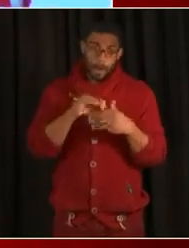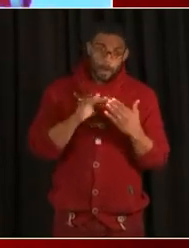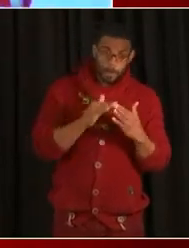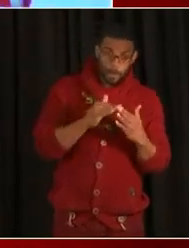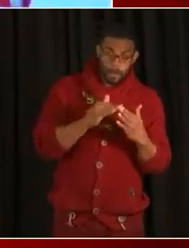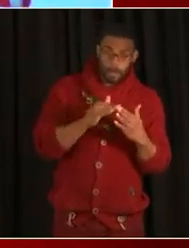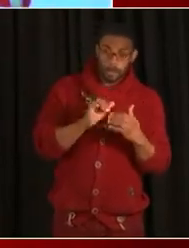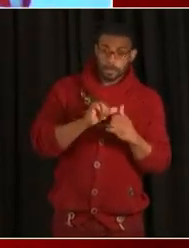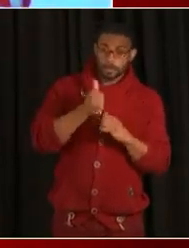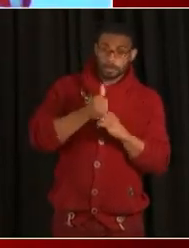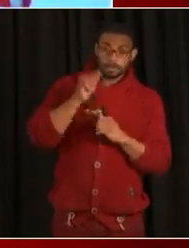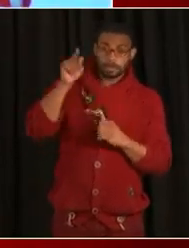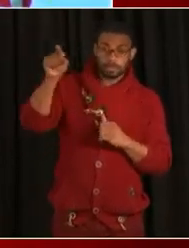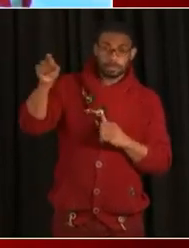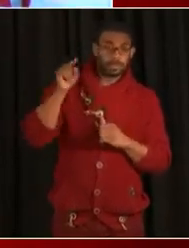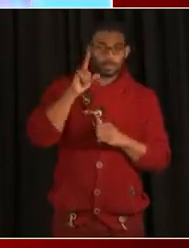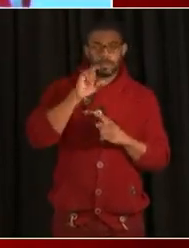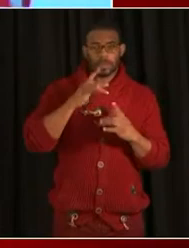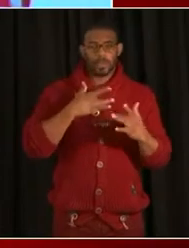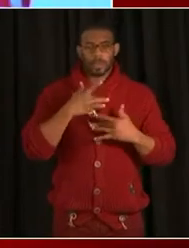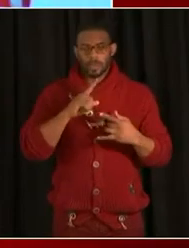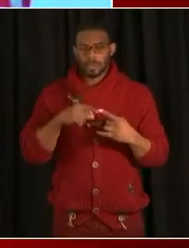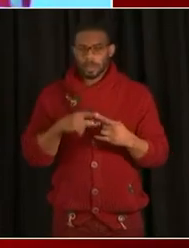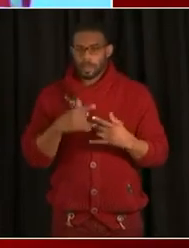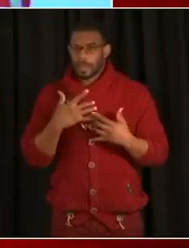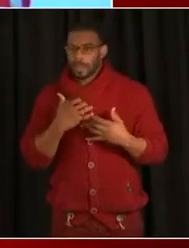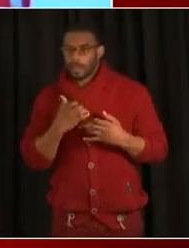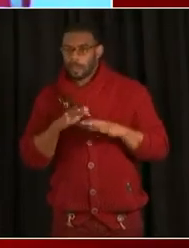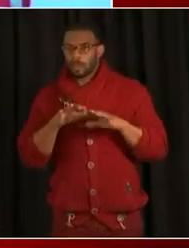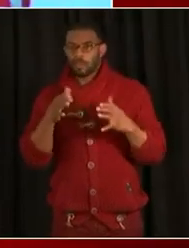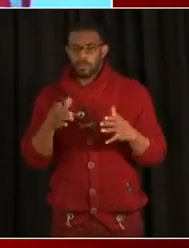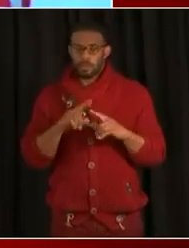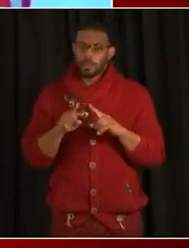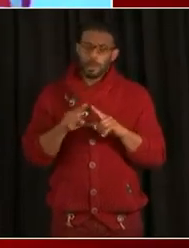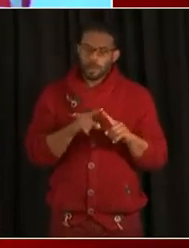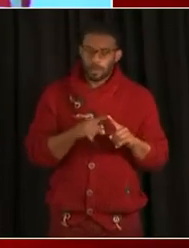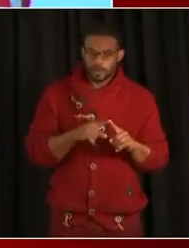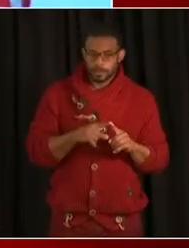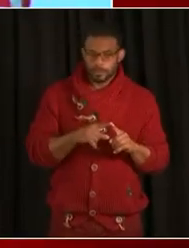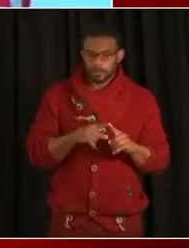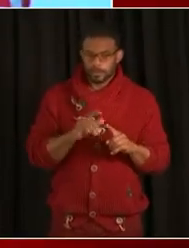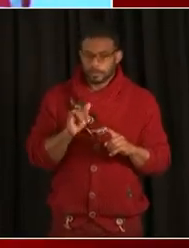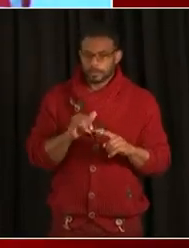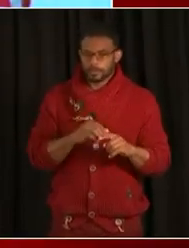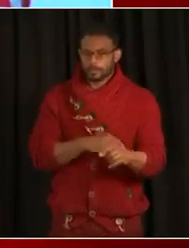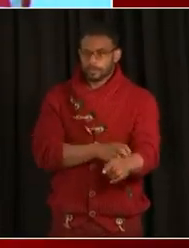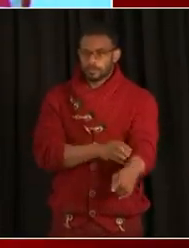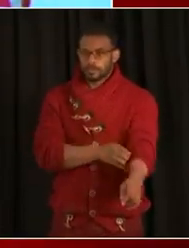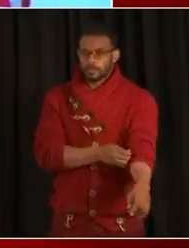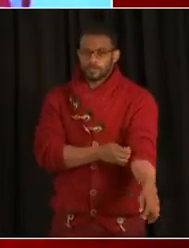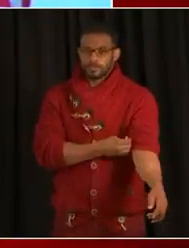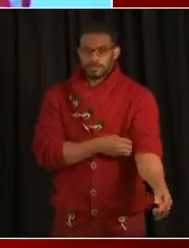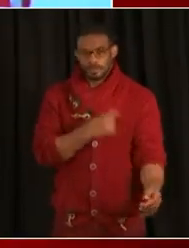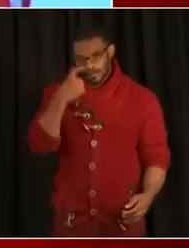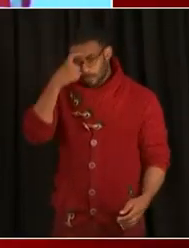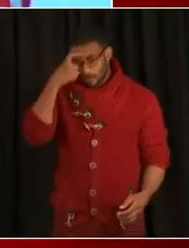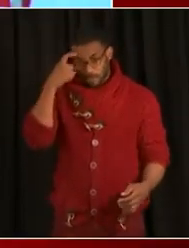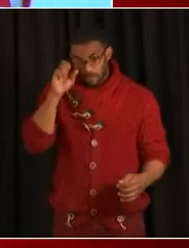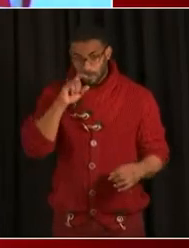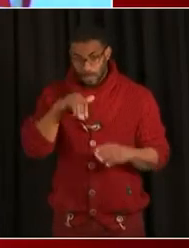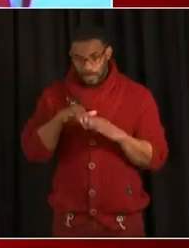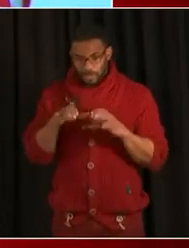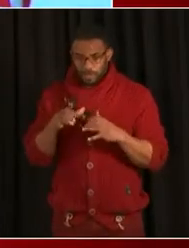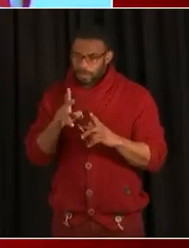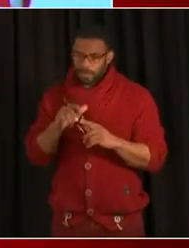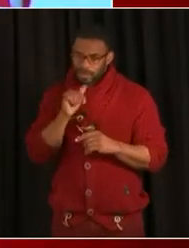of communities and families where there's concern about health overall, but also, frankly, the residual trauma of